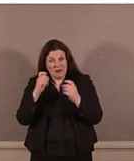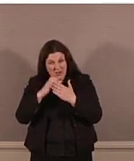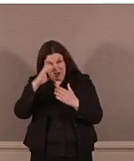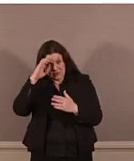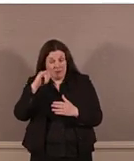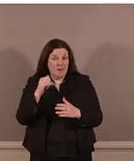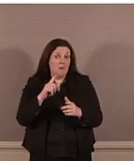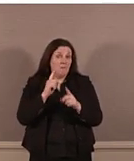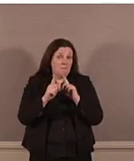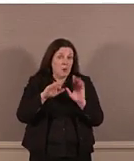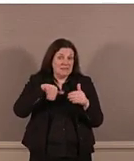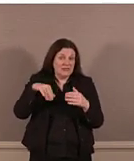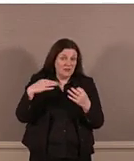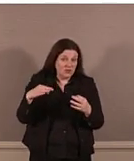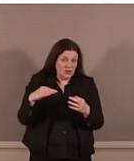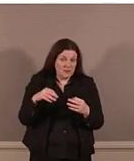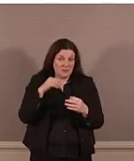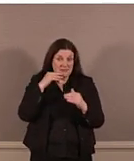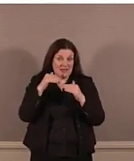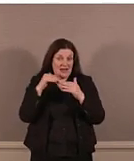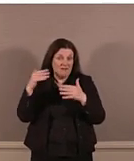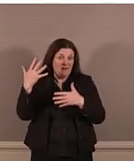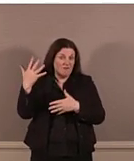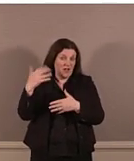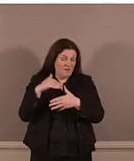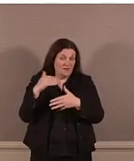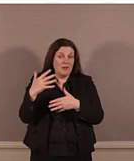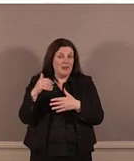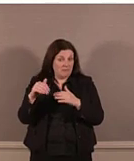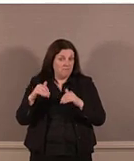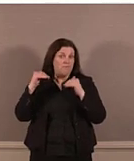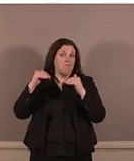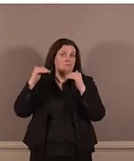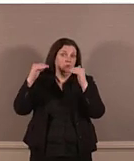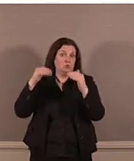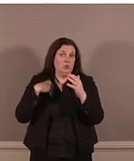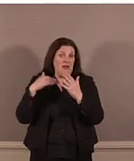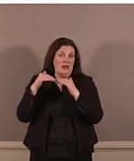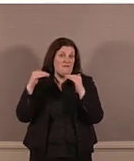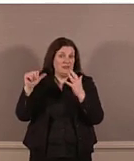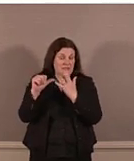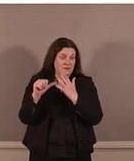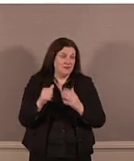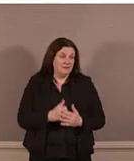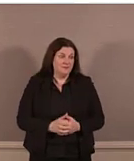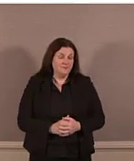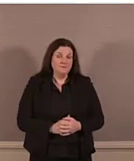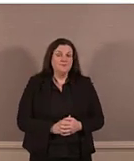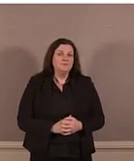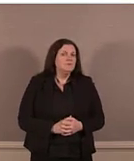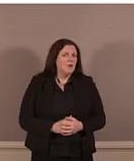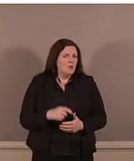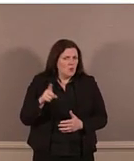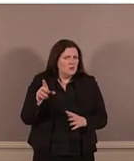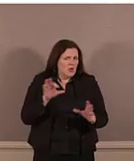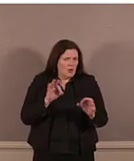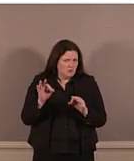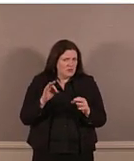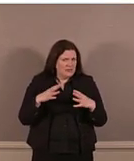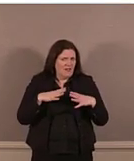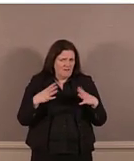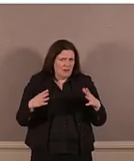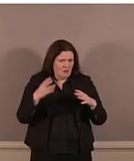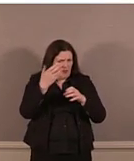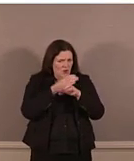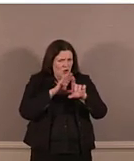post-leaving cert course at a level 5, and then maybe to a level 6. And And this option, as I say, is available around the country.